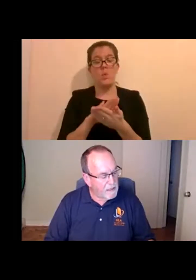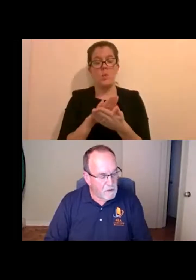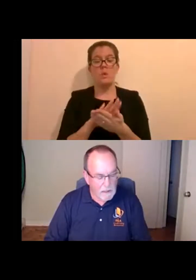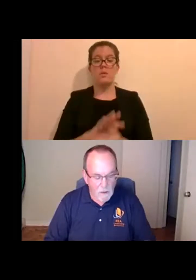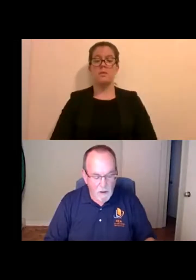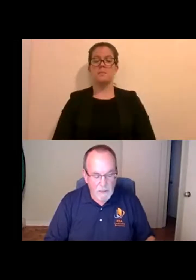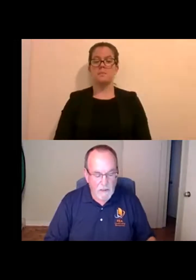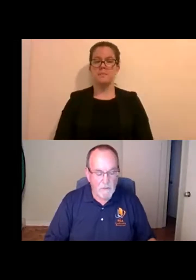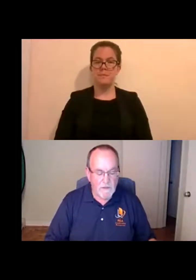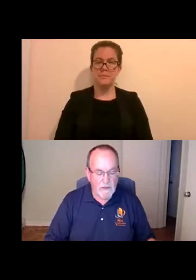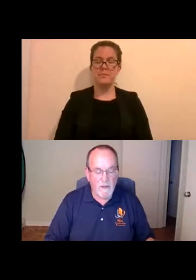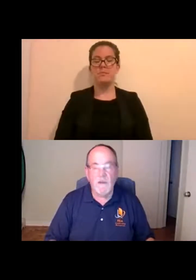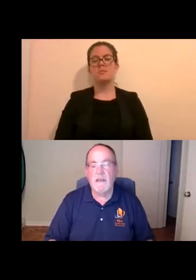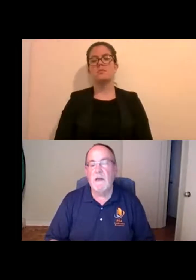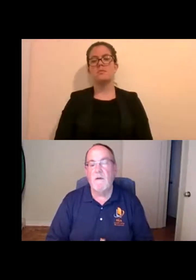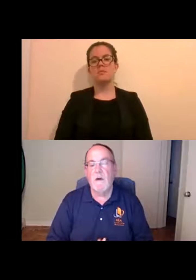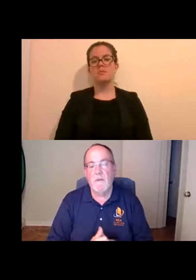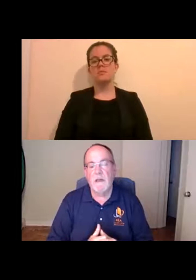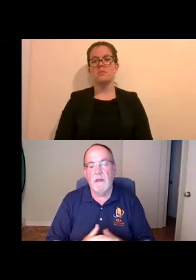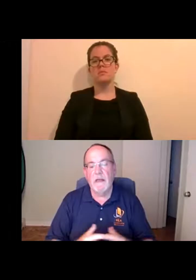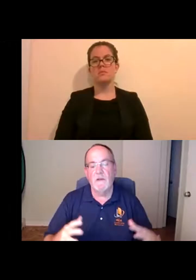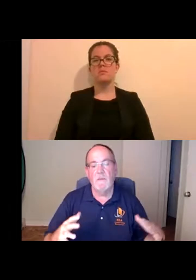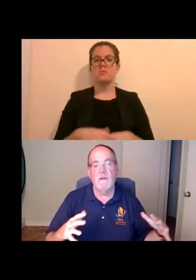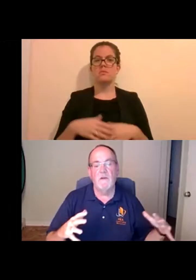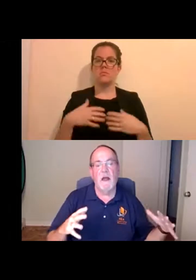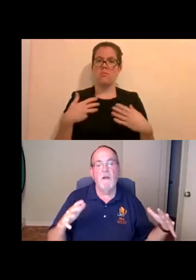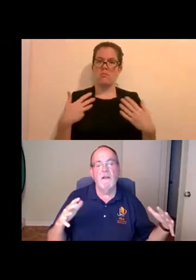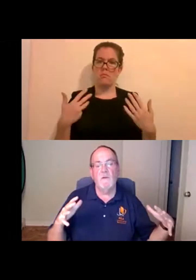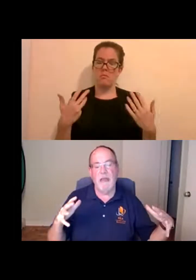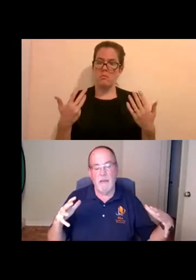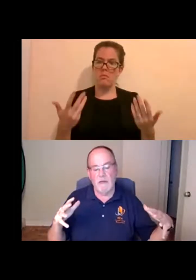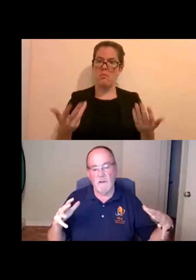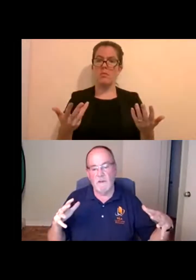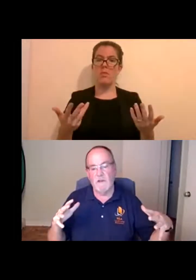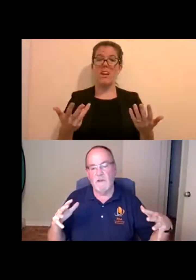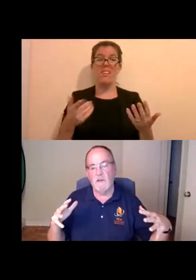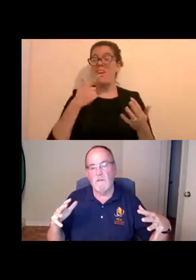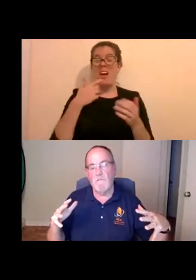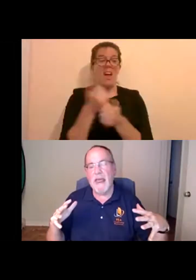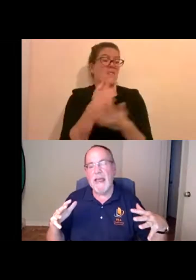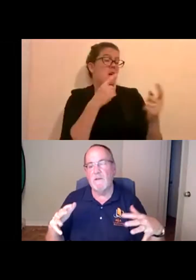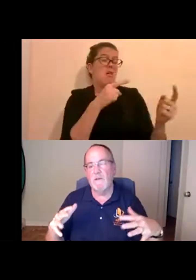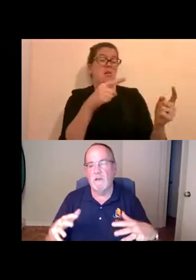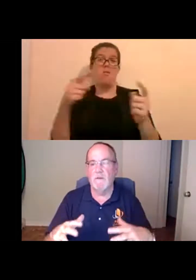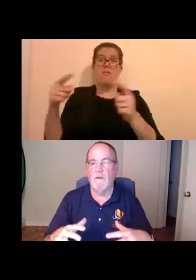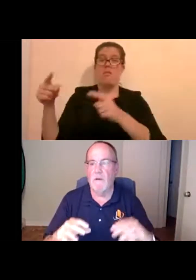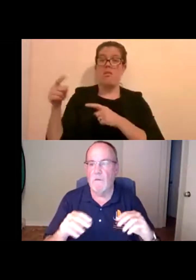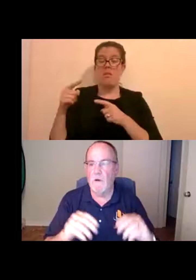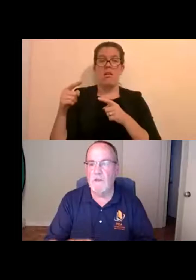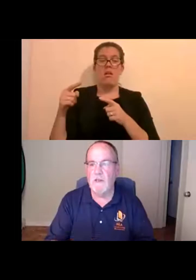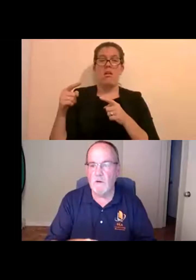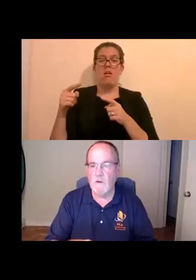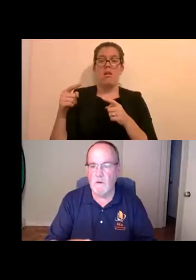So then you can go on in terms of the other things that were happening as all this was happening was this just massive shift